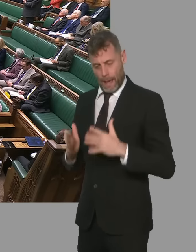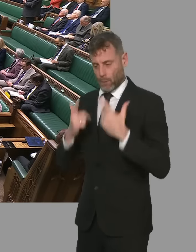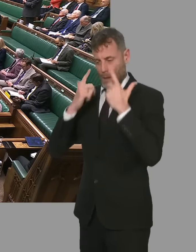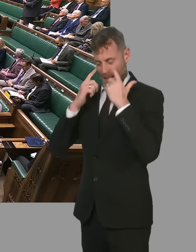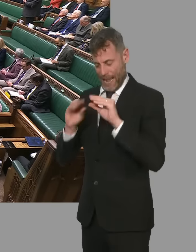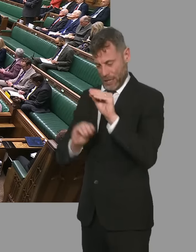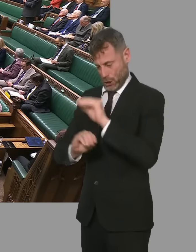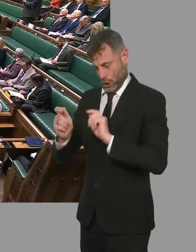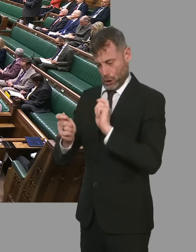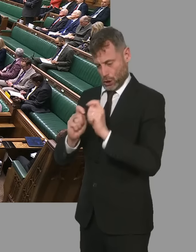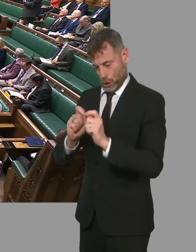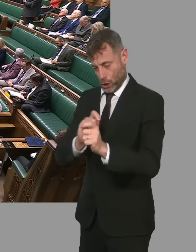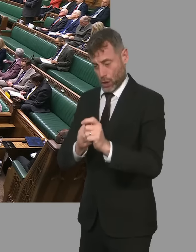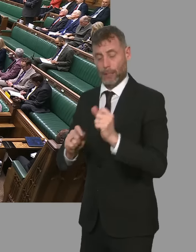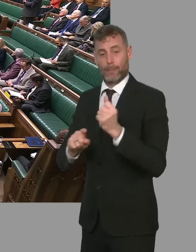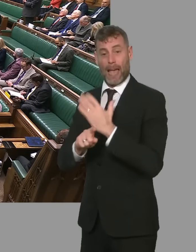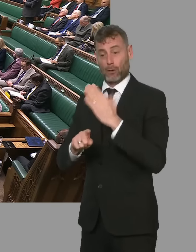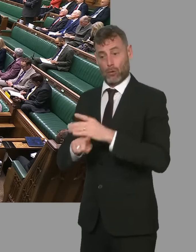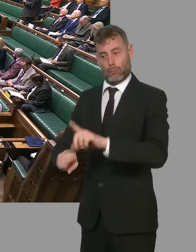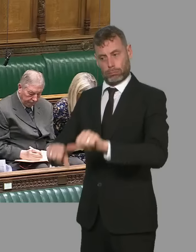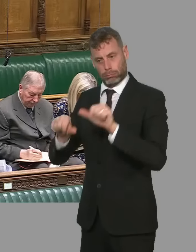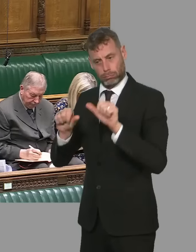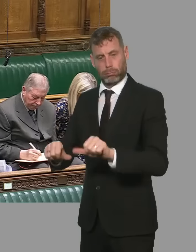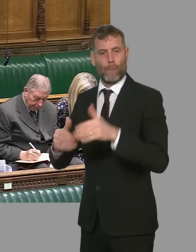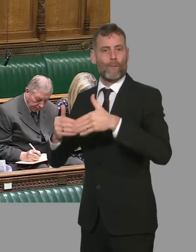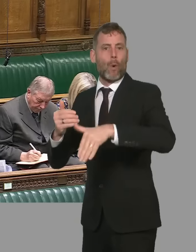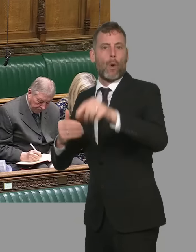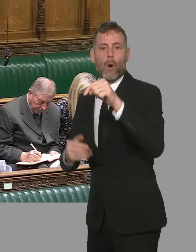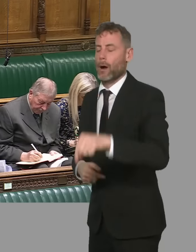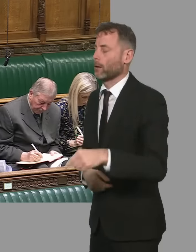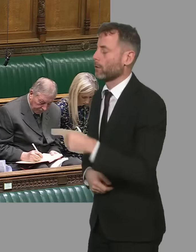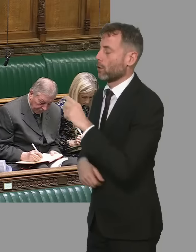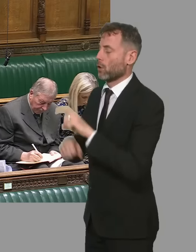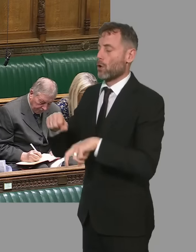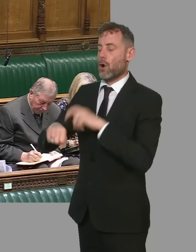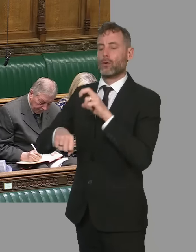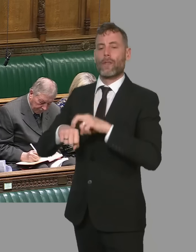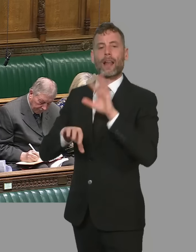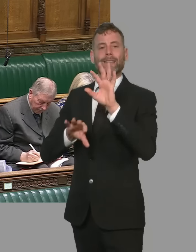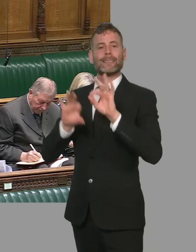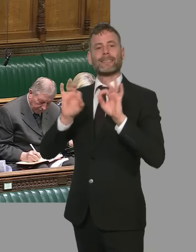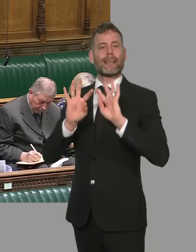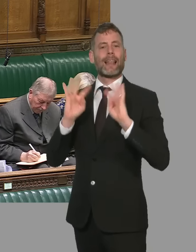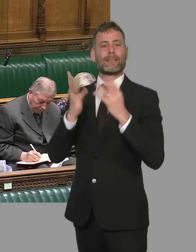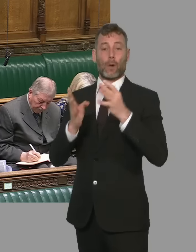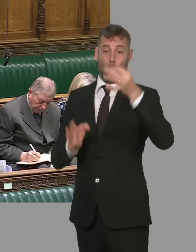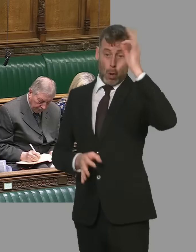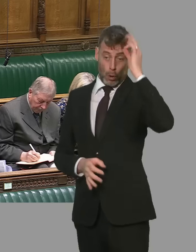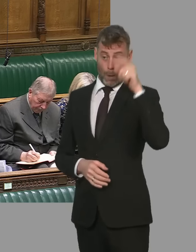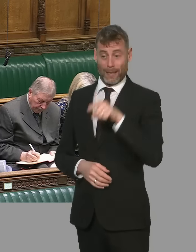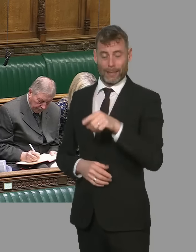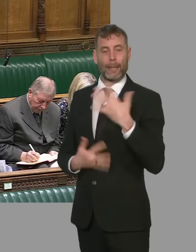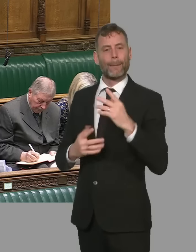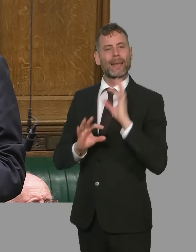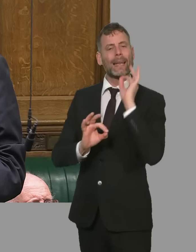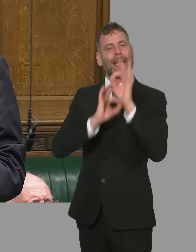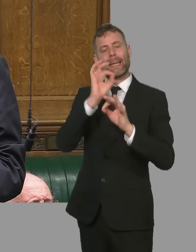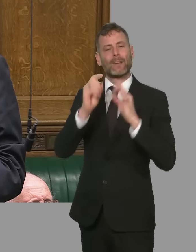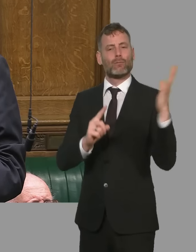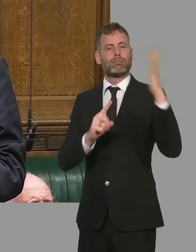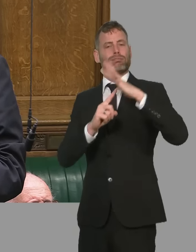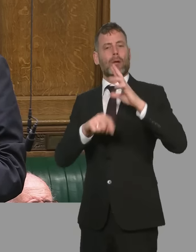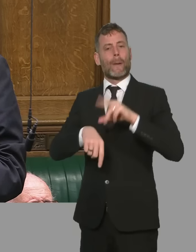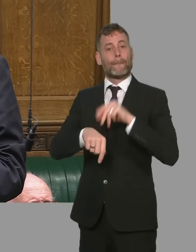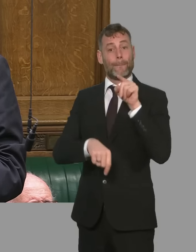Committee has just heard from the Chief Constable of the PSNI, John Boucher, who indicated that he, the Secretary of State, has put in a claim